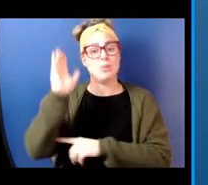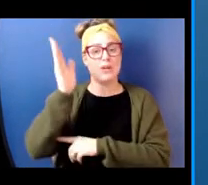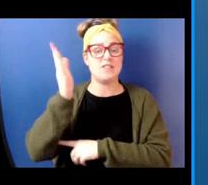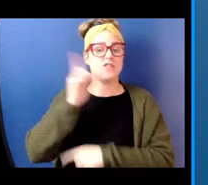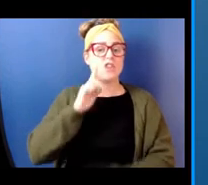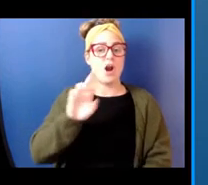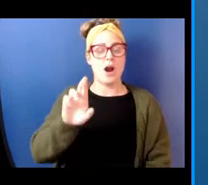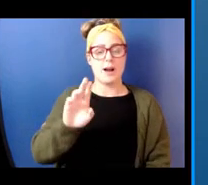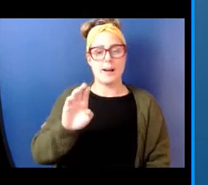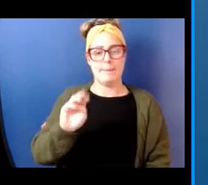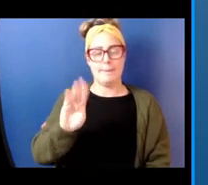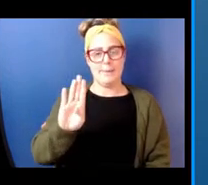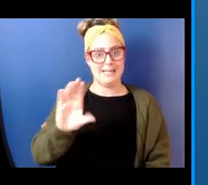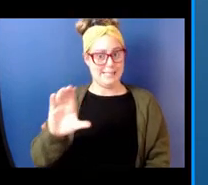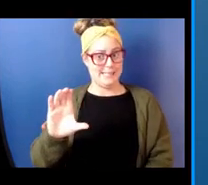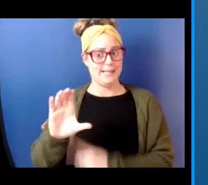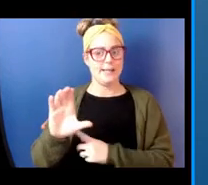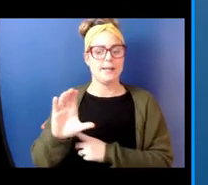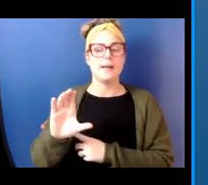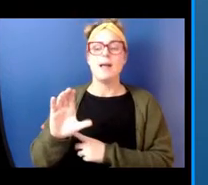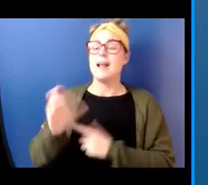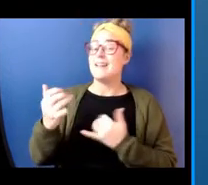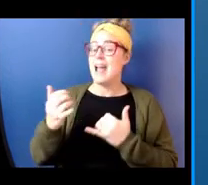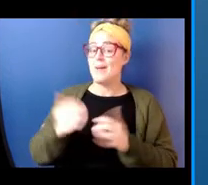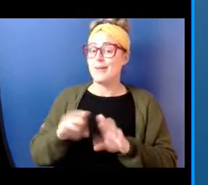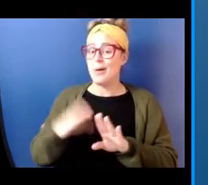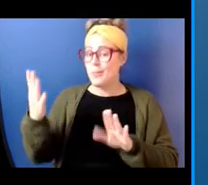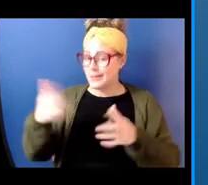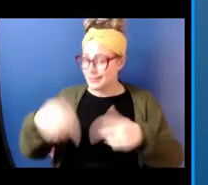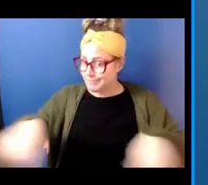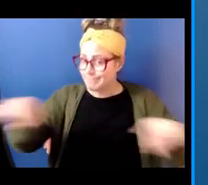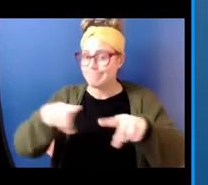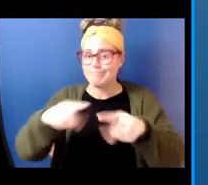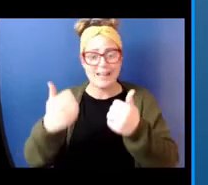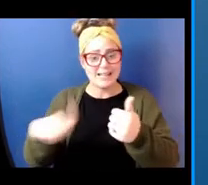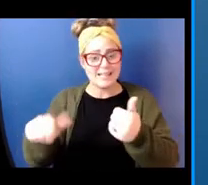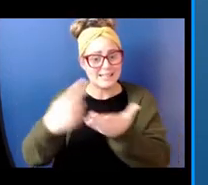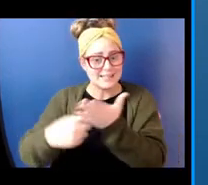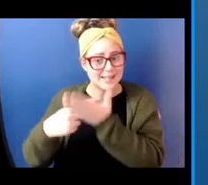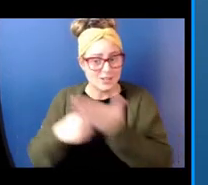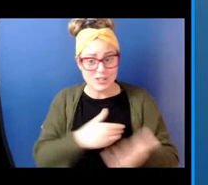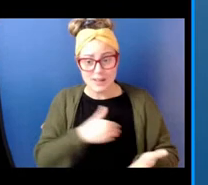I will now open the floor to any discussion from the members